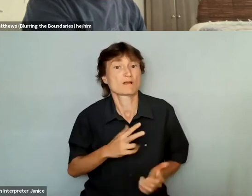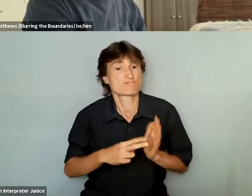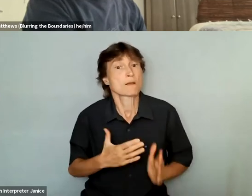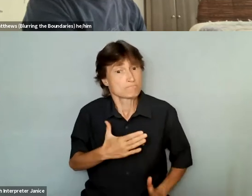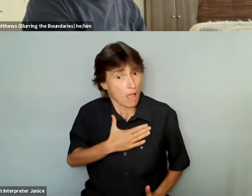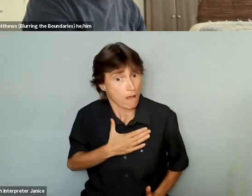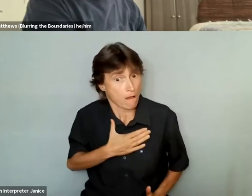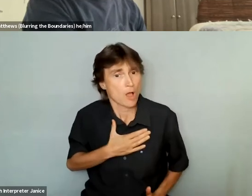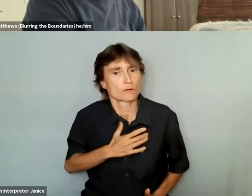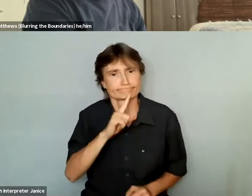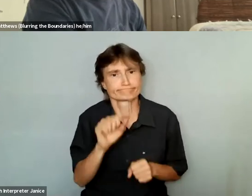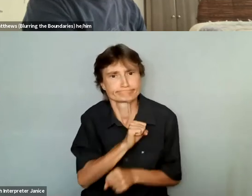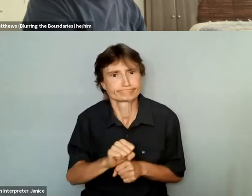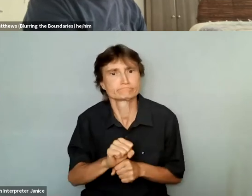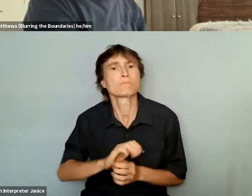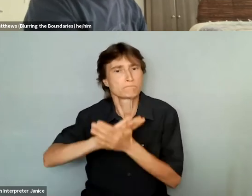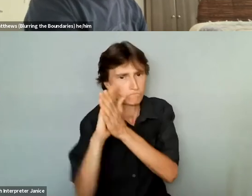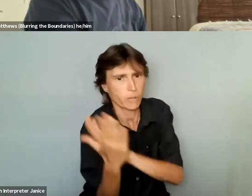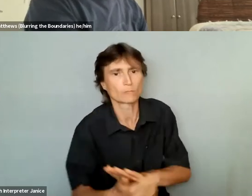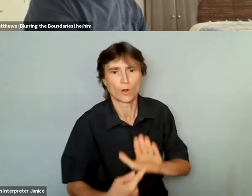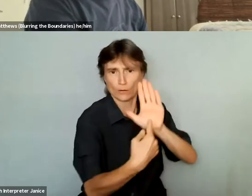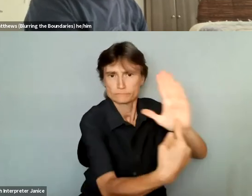creativity while at the same time